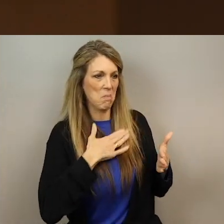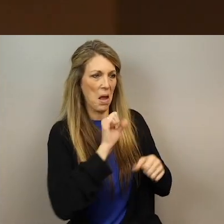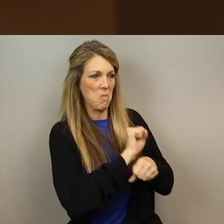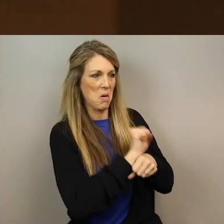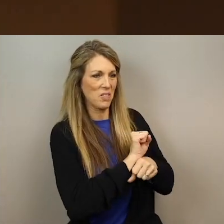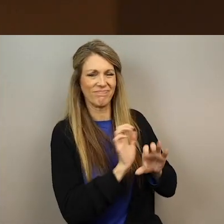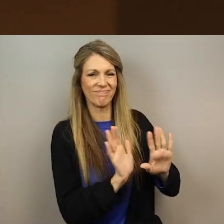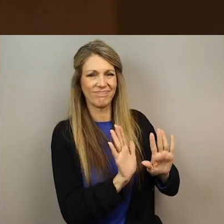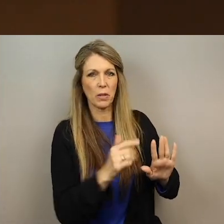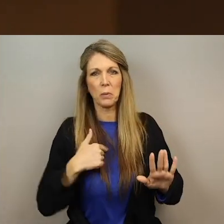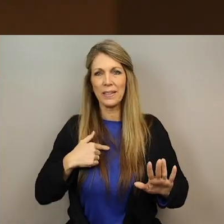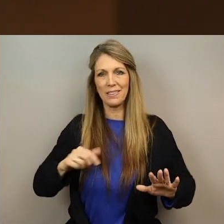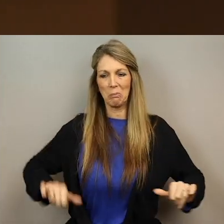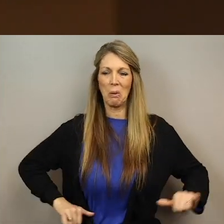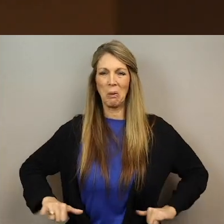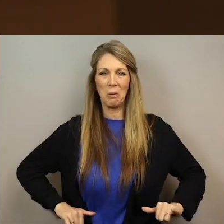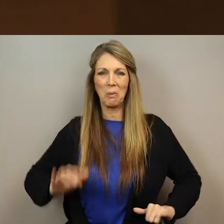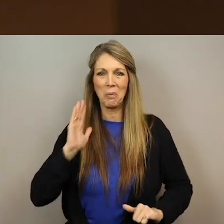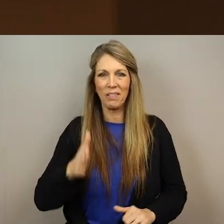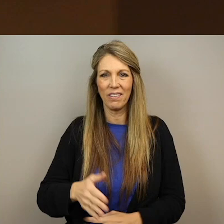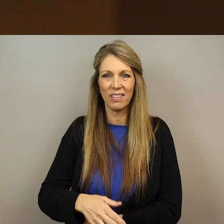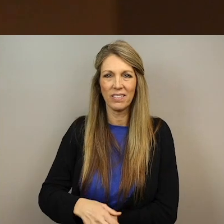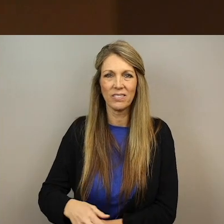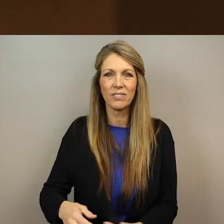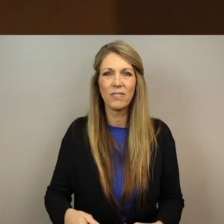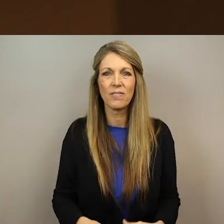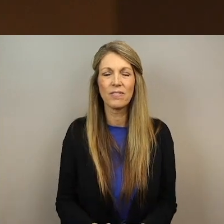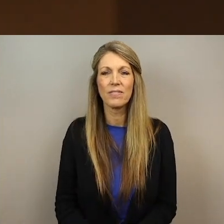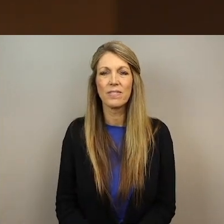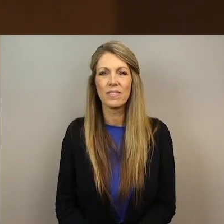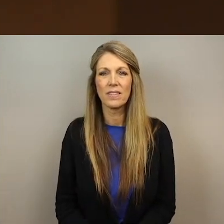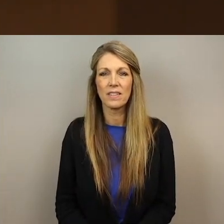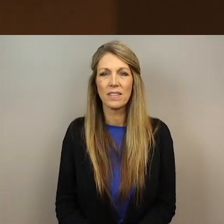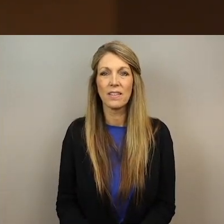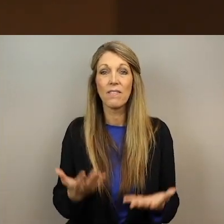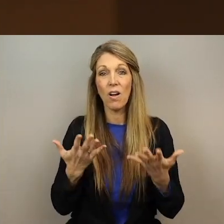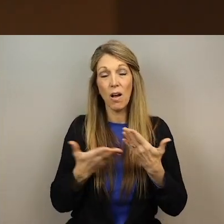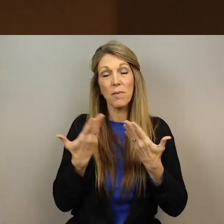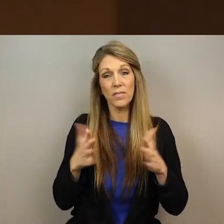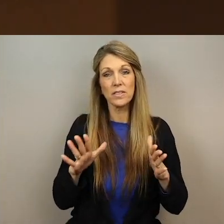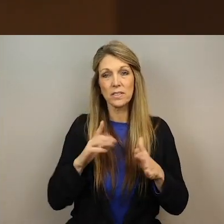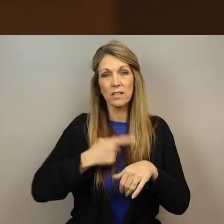so that none of us could boast." And then I want to share, as we conclude